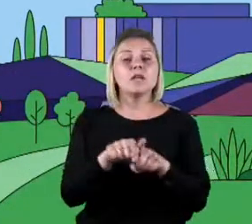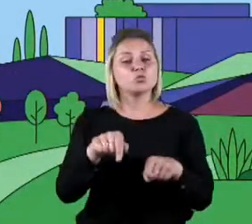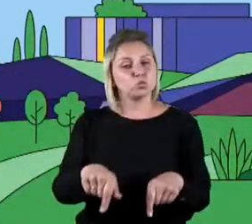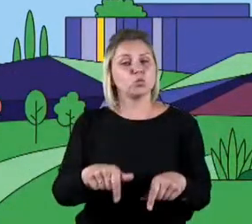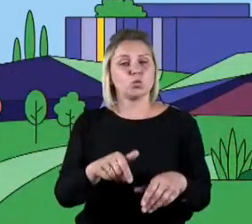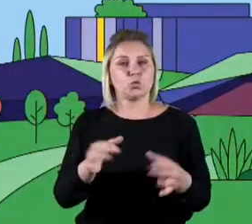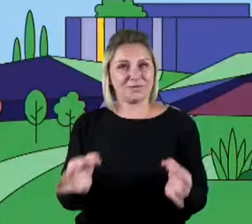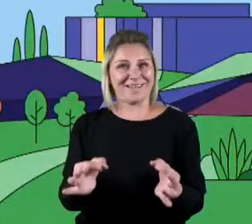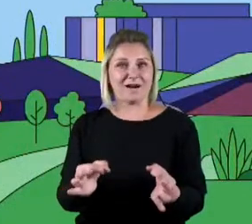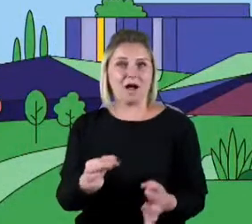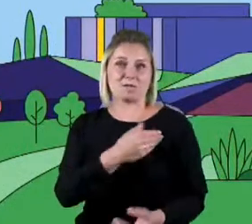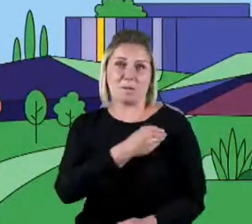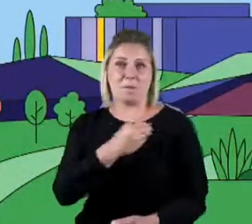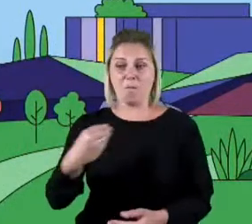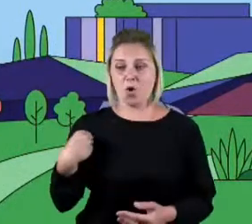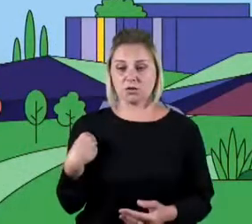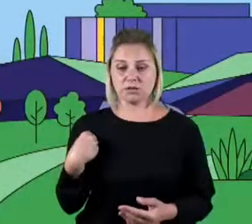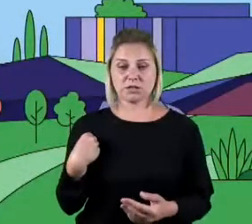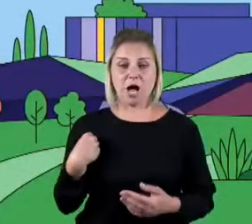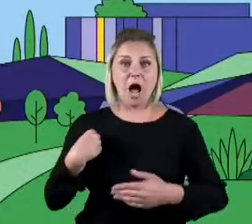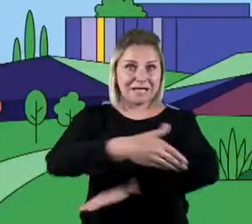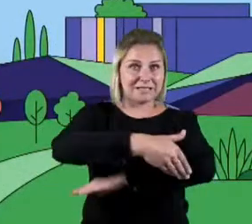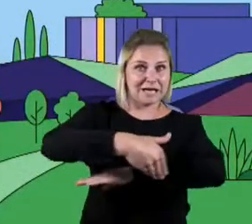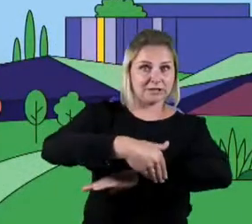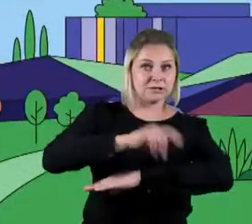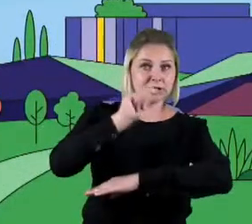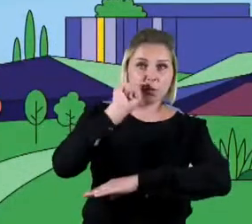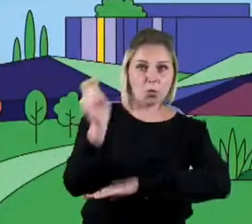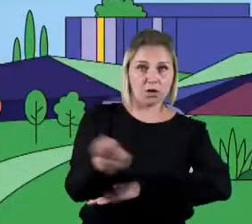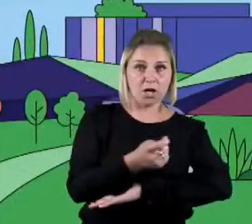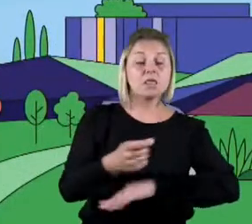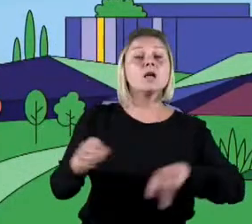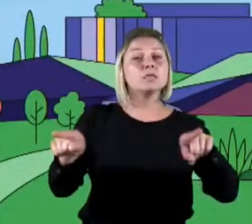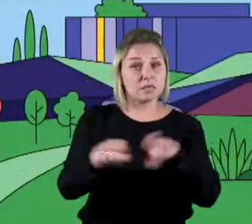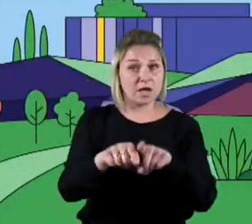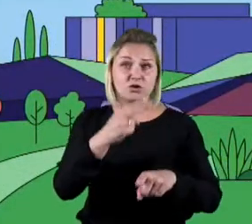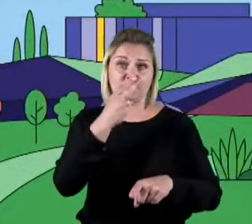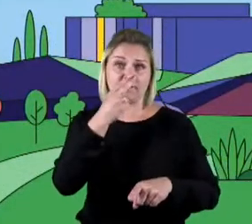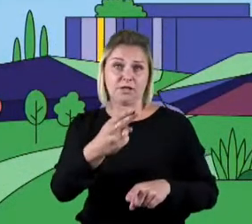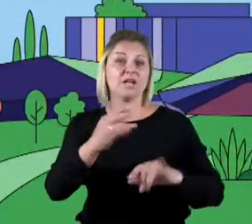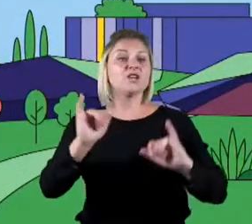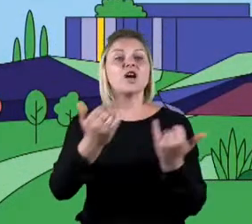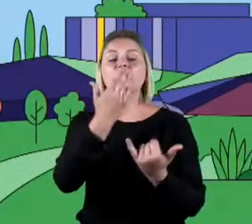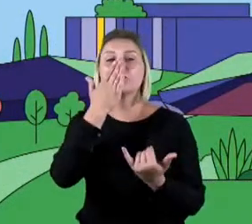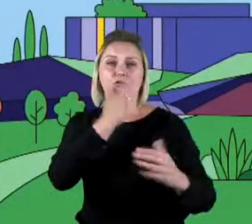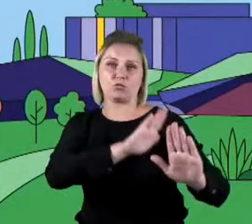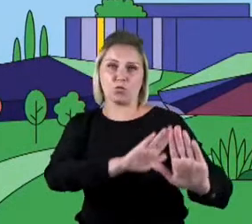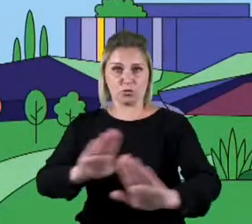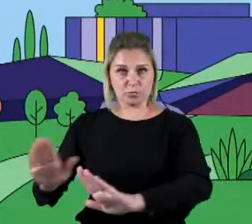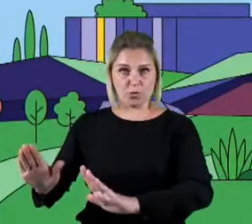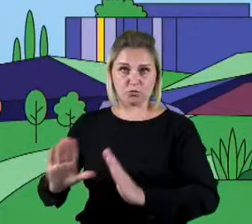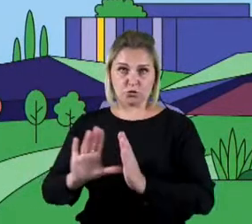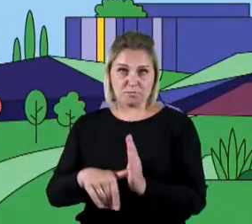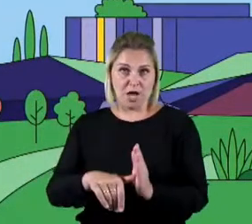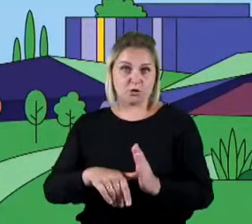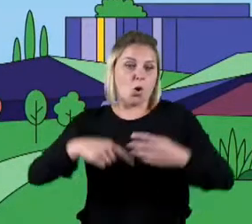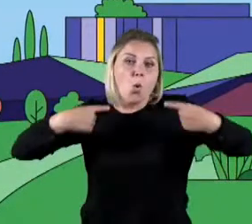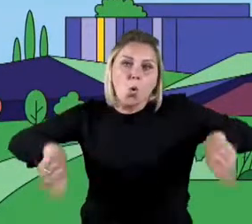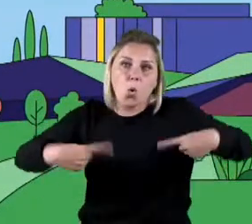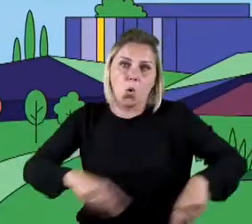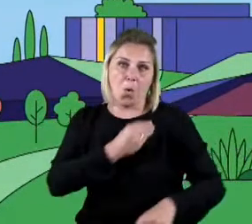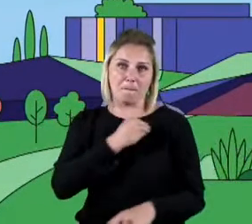unrest. We're in Poland right now, that is bordering on Ukraine. We can see how this urban